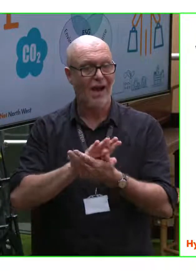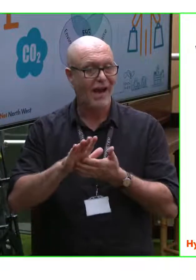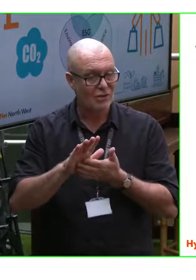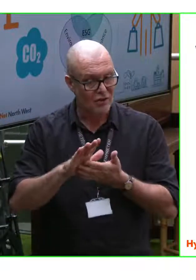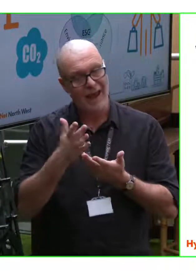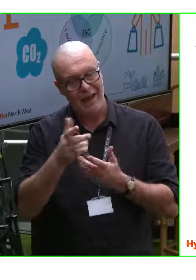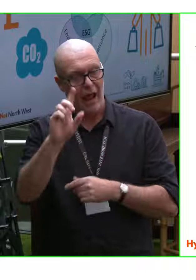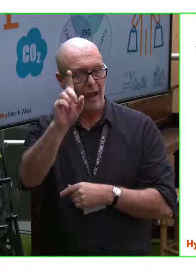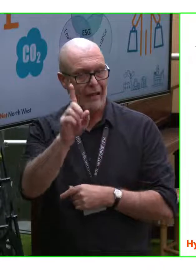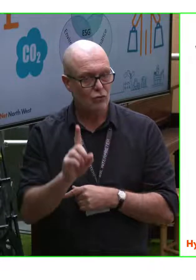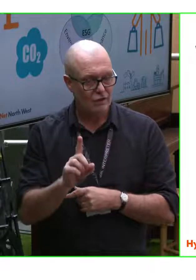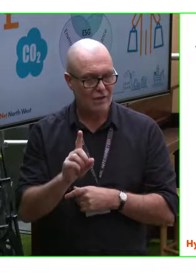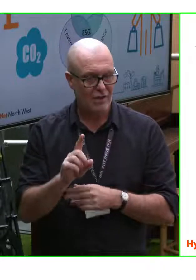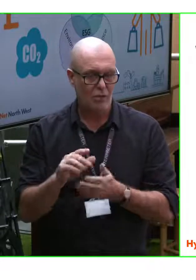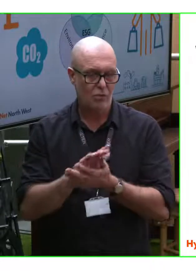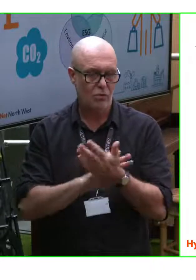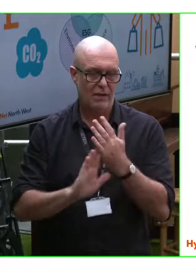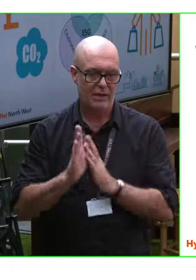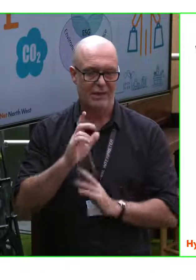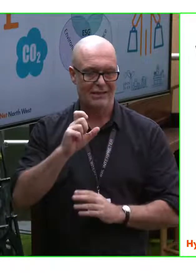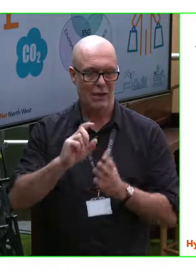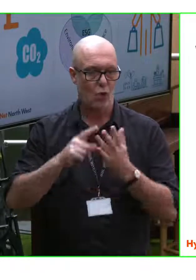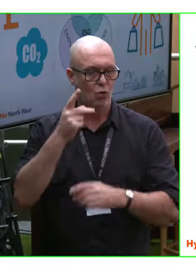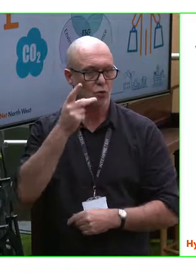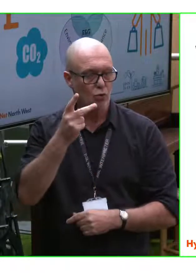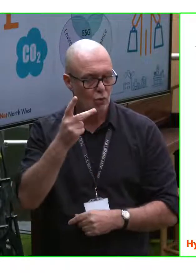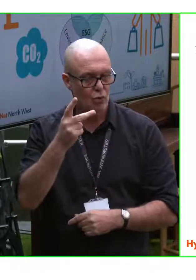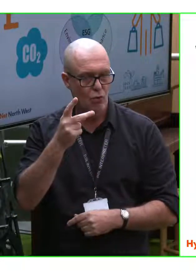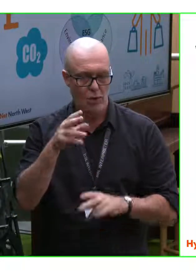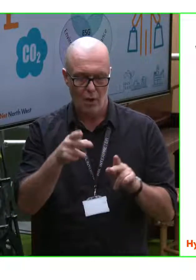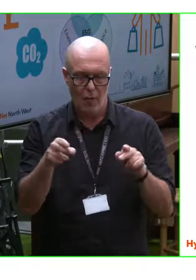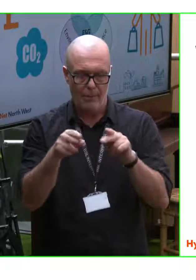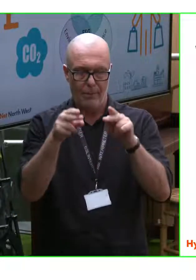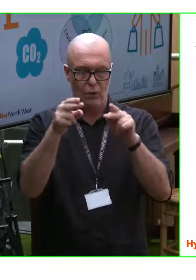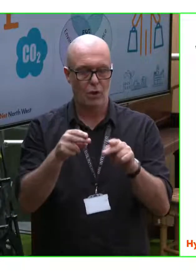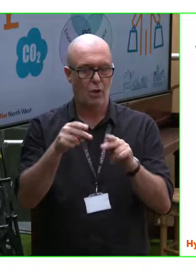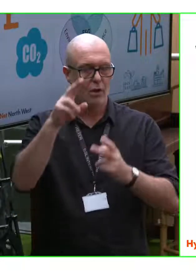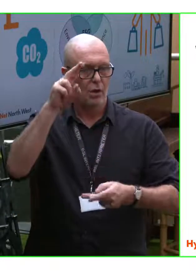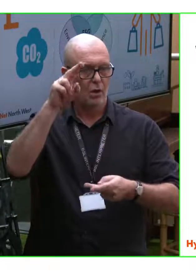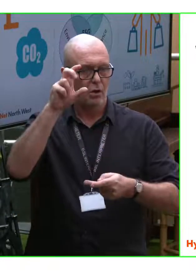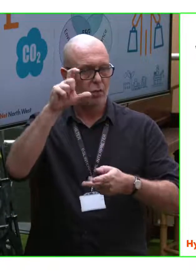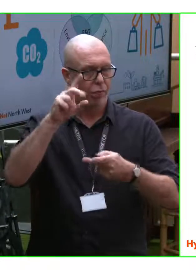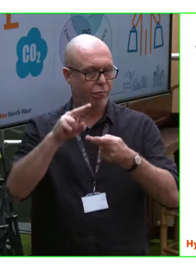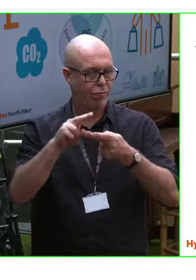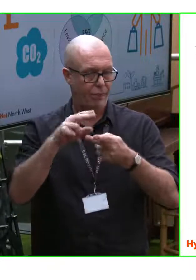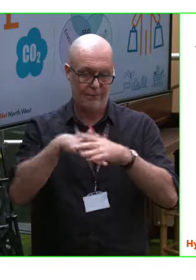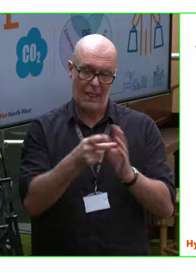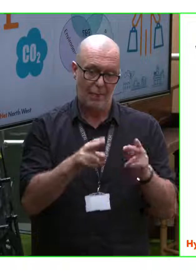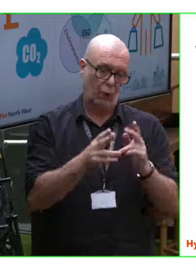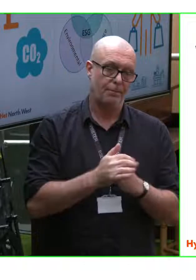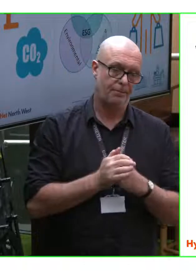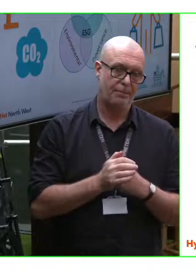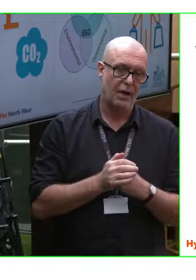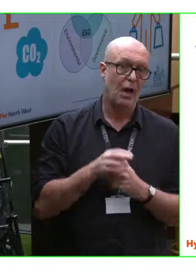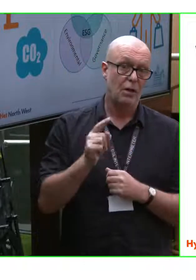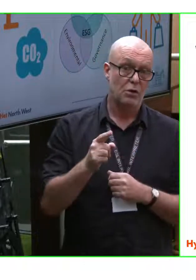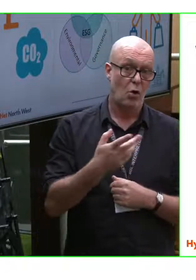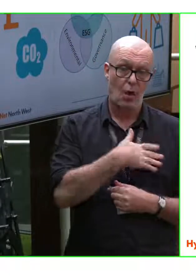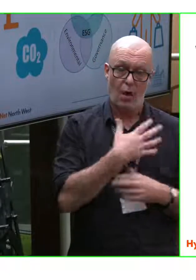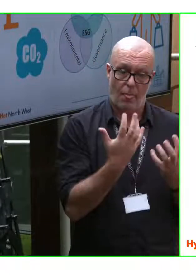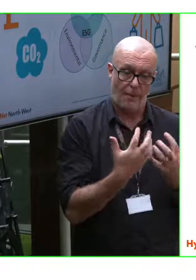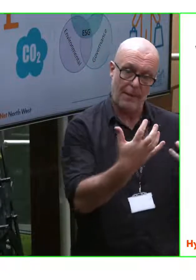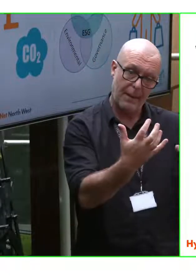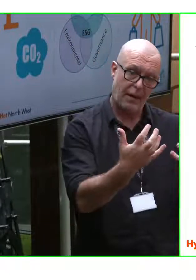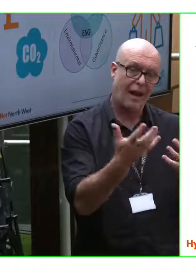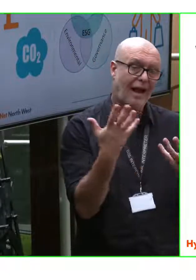in order to provide a low carbon bottle for Diageo to be able to sell a low carbon product. So we as consumers have